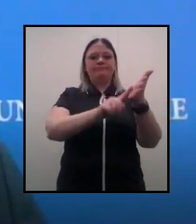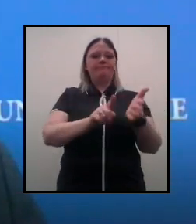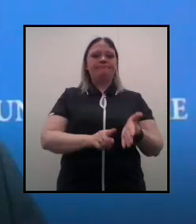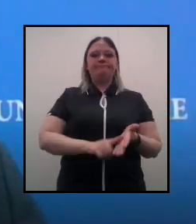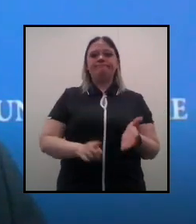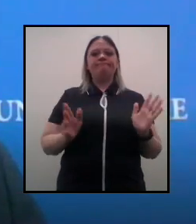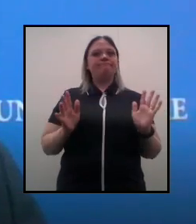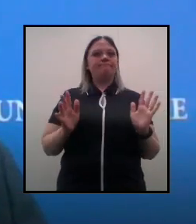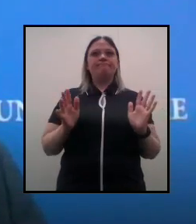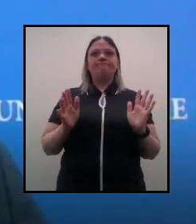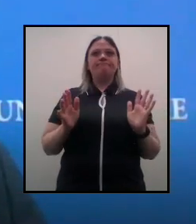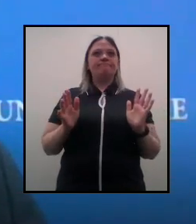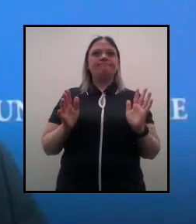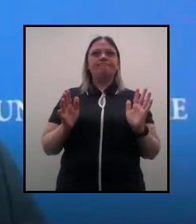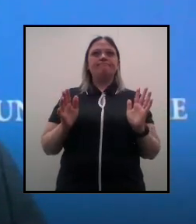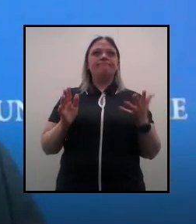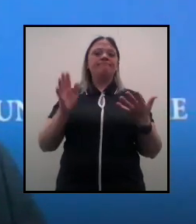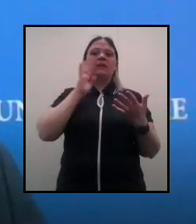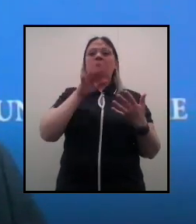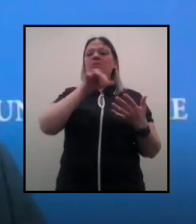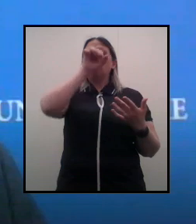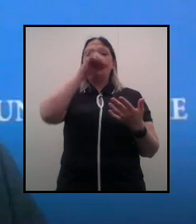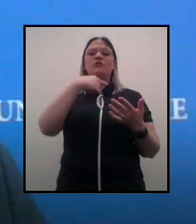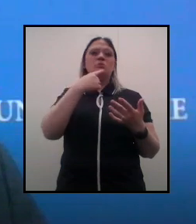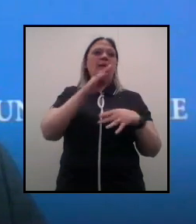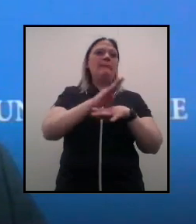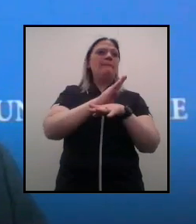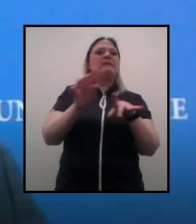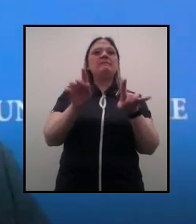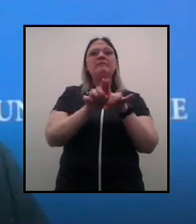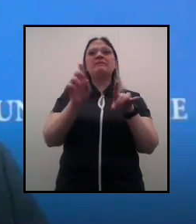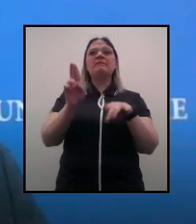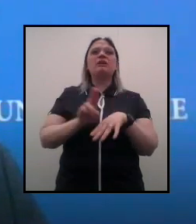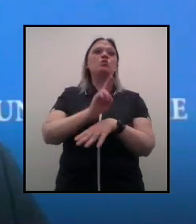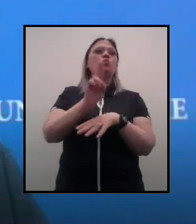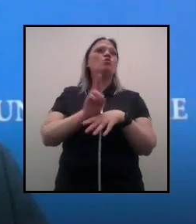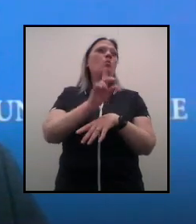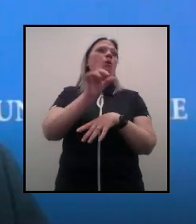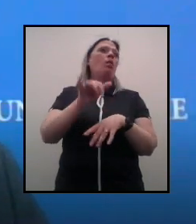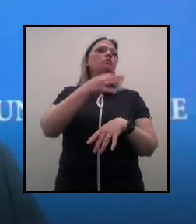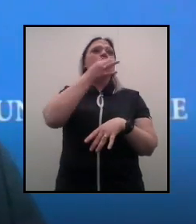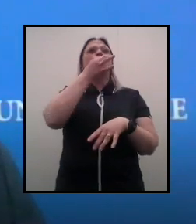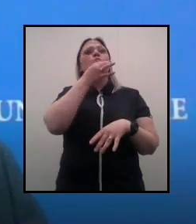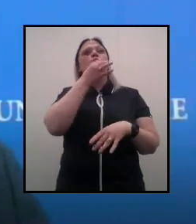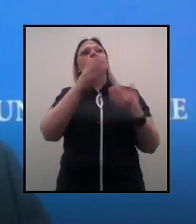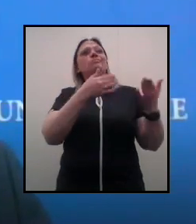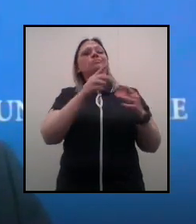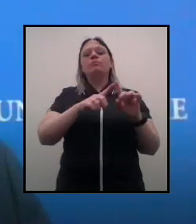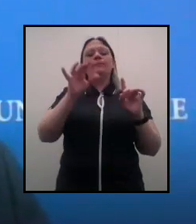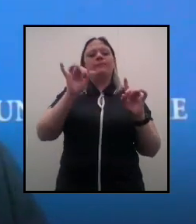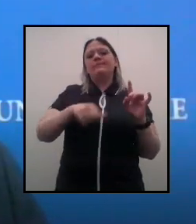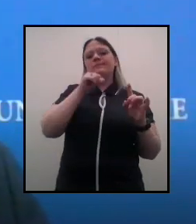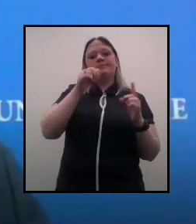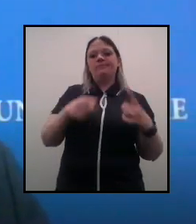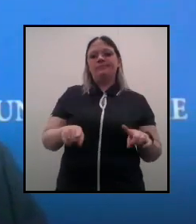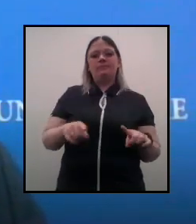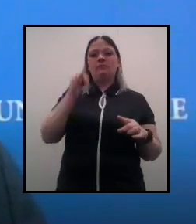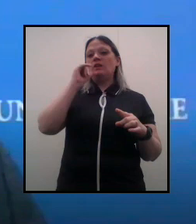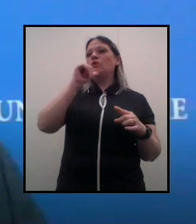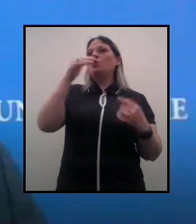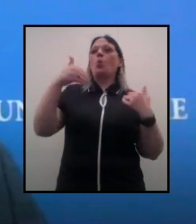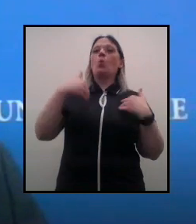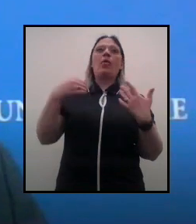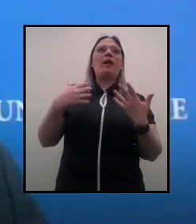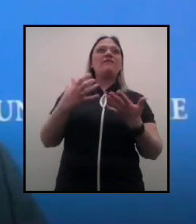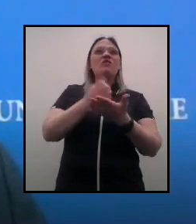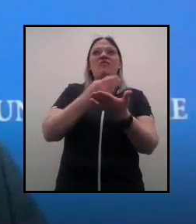would love to be able to say that we'll be back to business as usual in short order, but I know that's not the case. And if we do not have the revenue to pay for